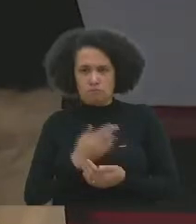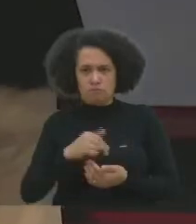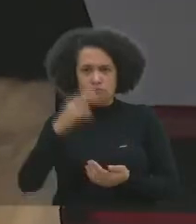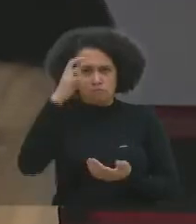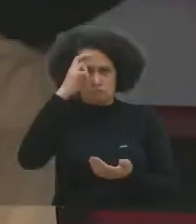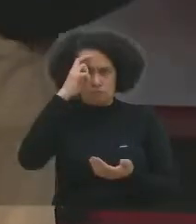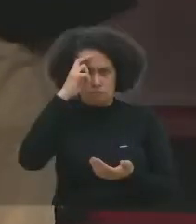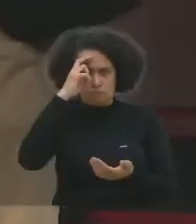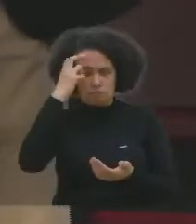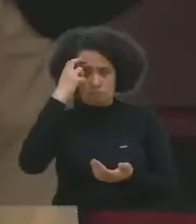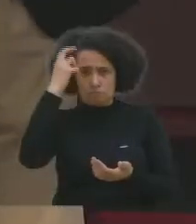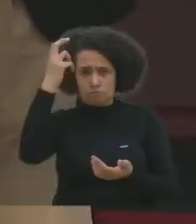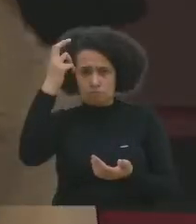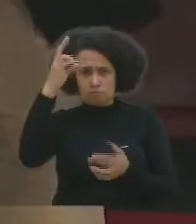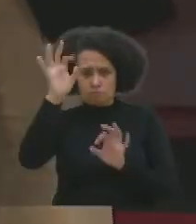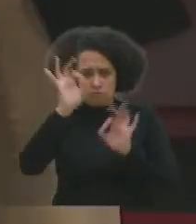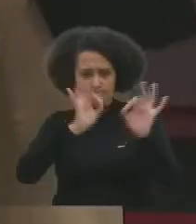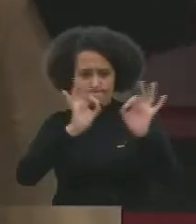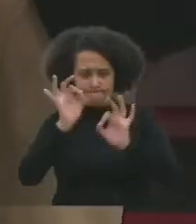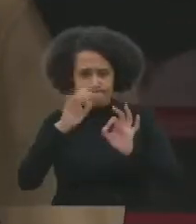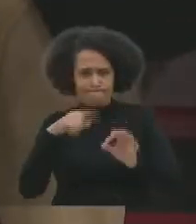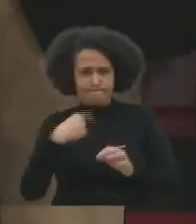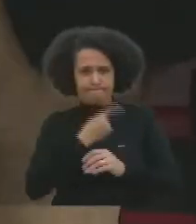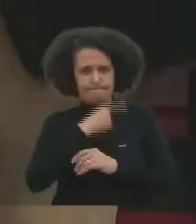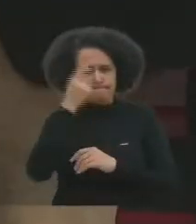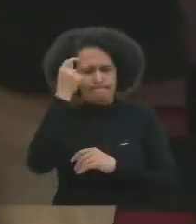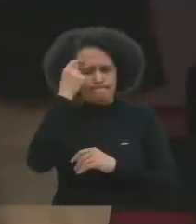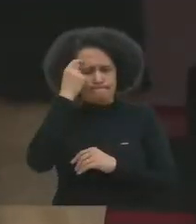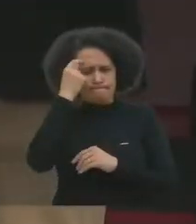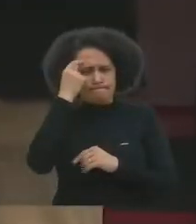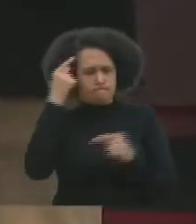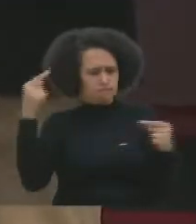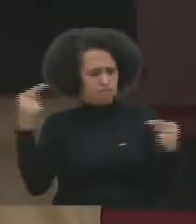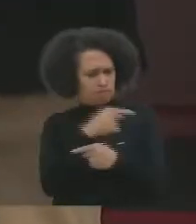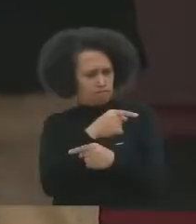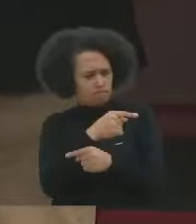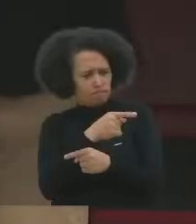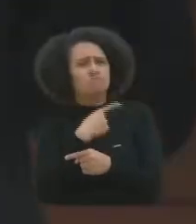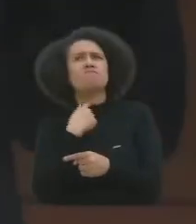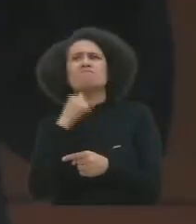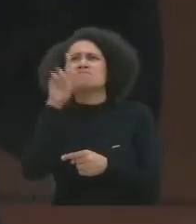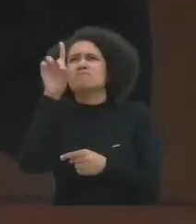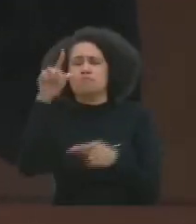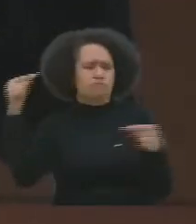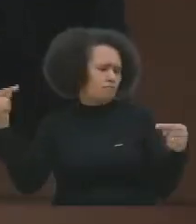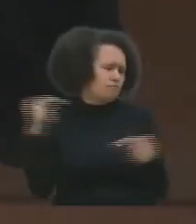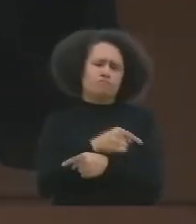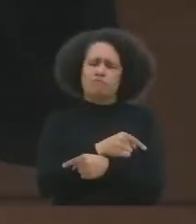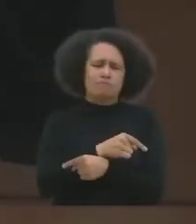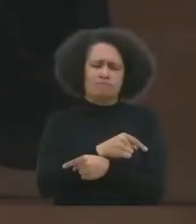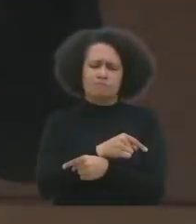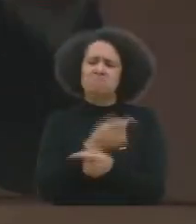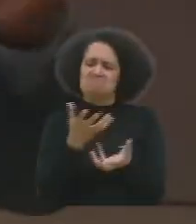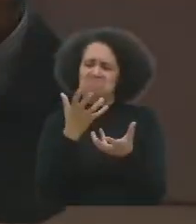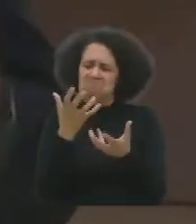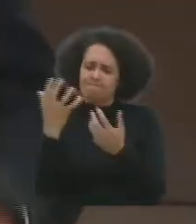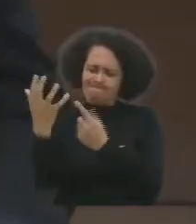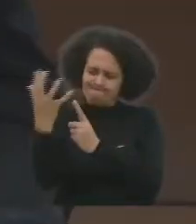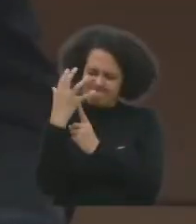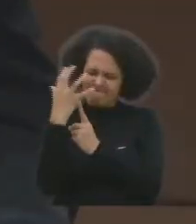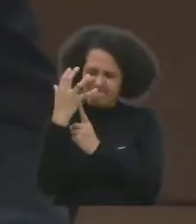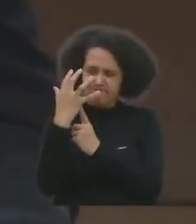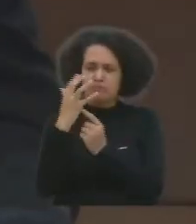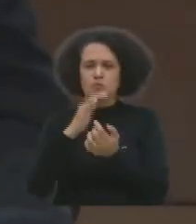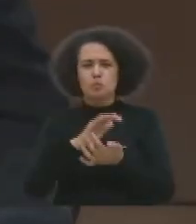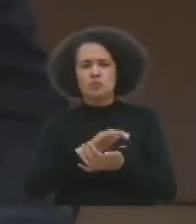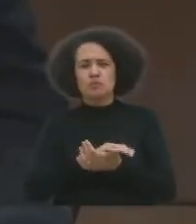quer modelar, formar a nossa mente totalmente contrário à vontade de Deus. We have definitely come to that point which the prophet spoke